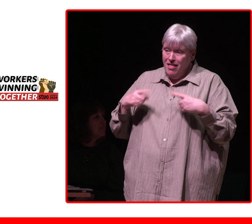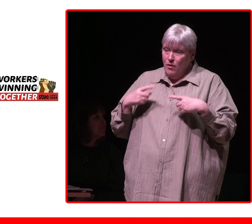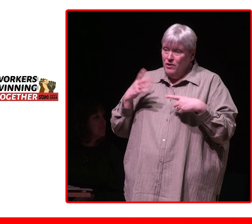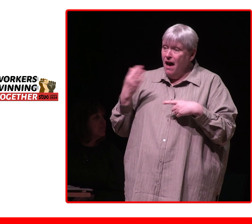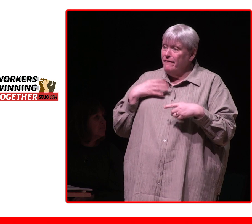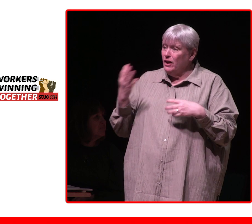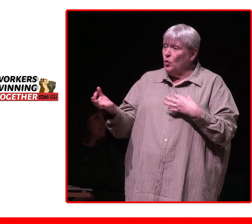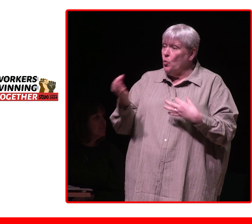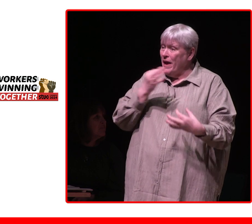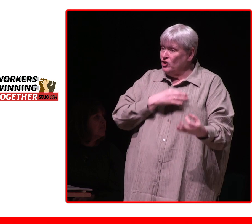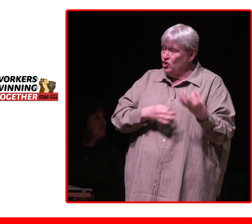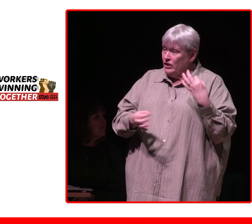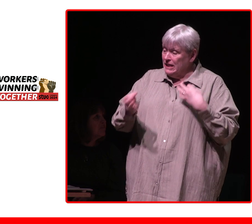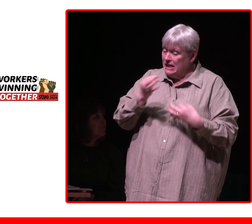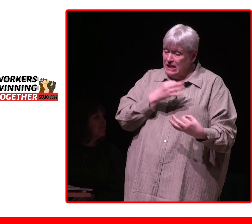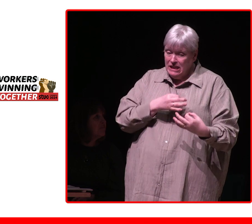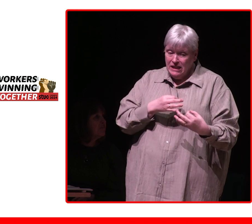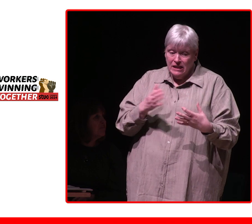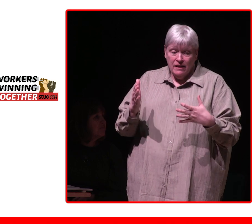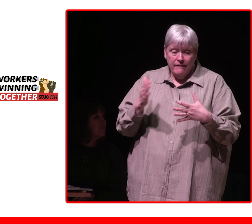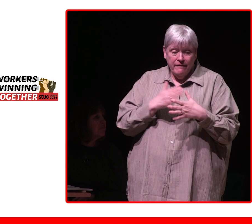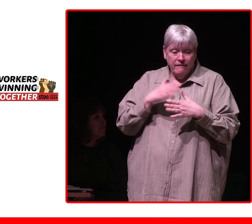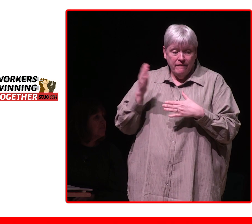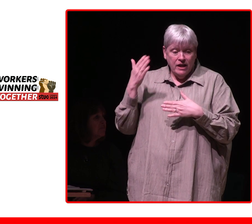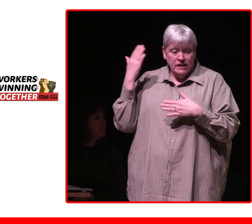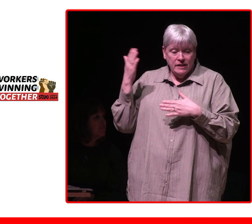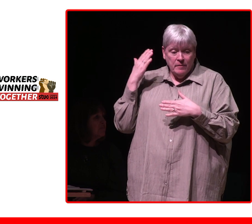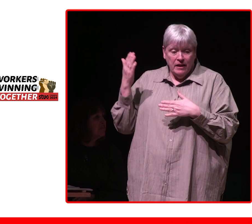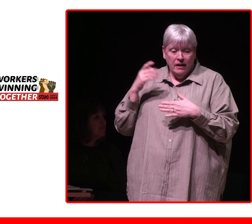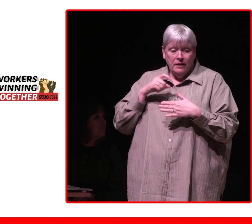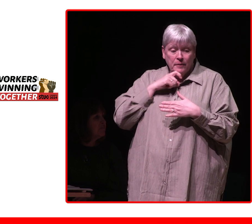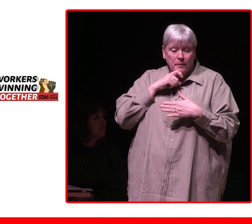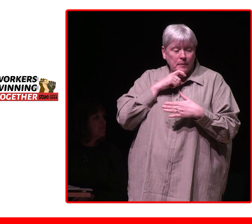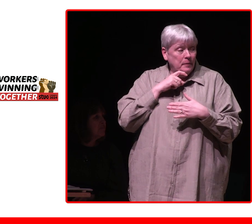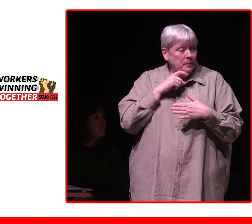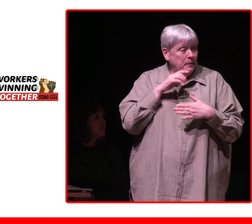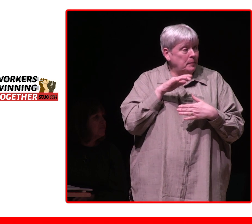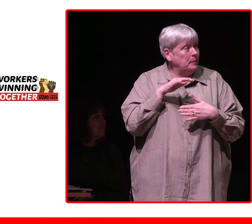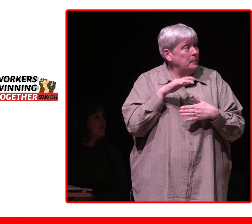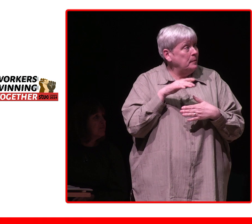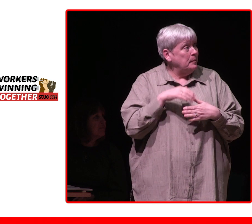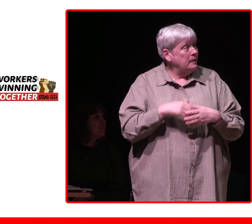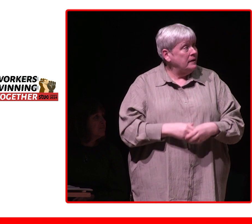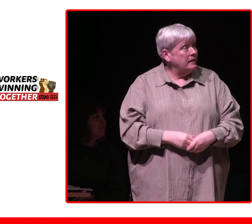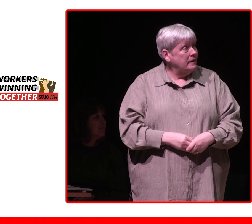them. So our first speaker is...